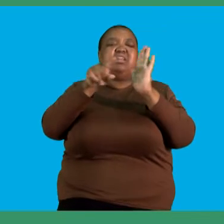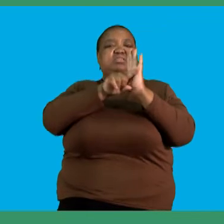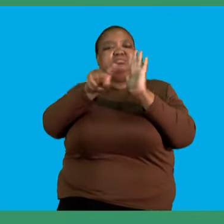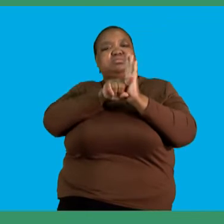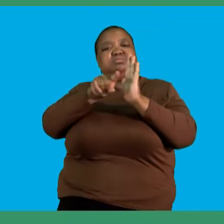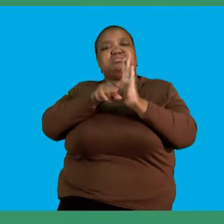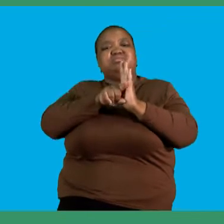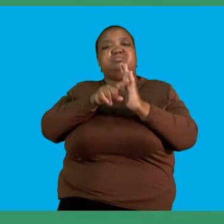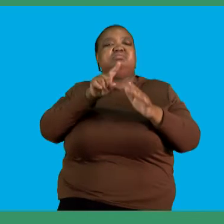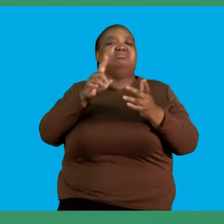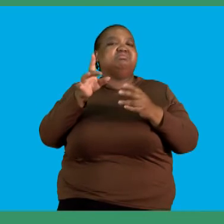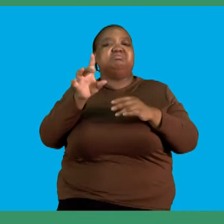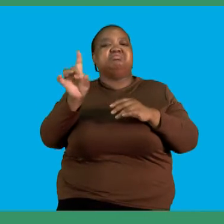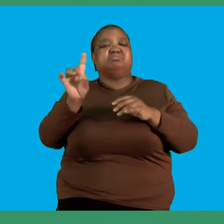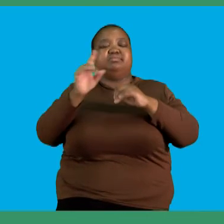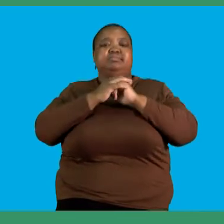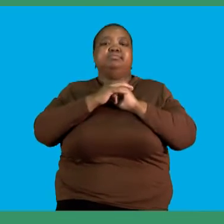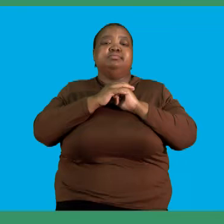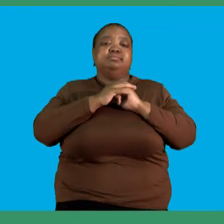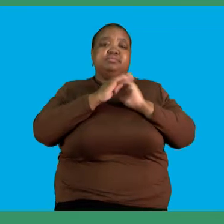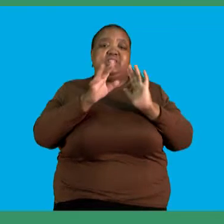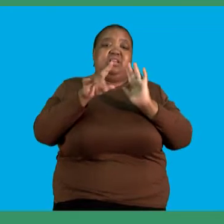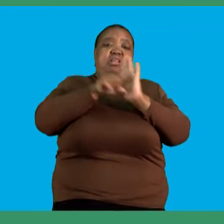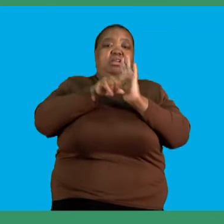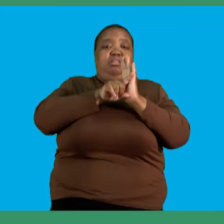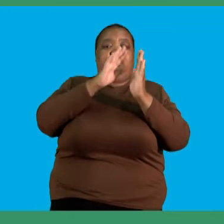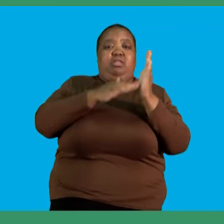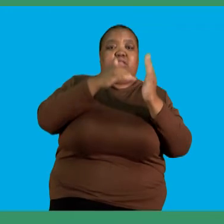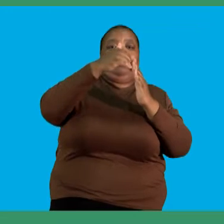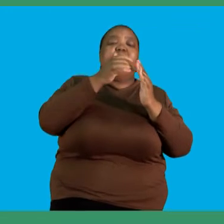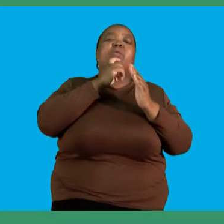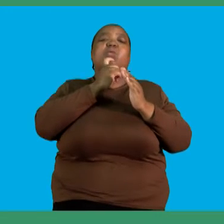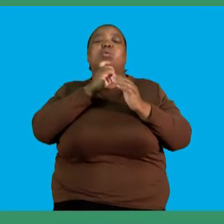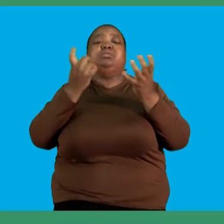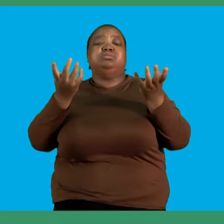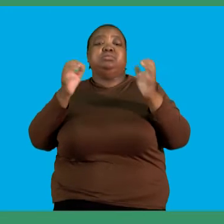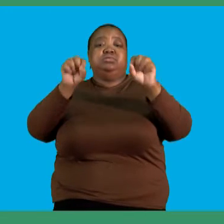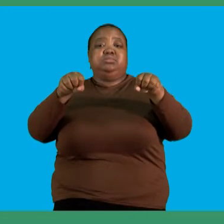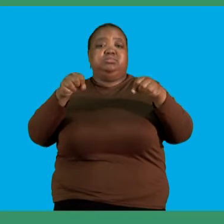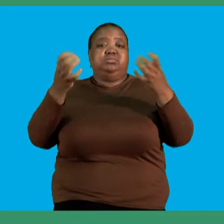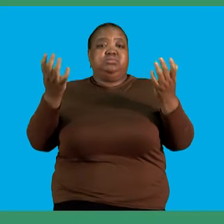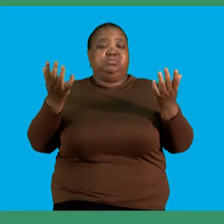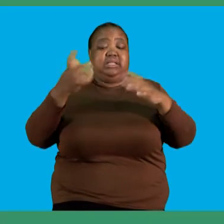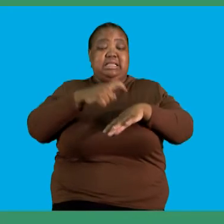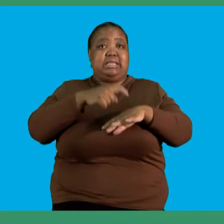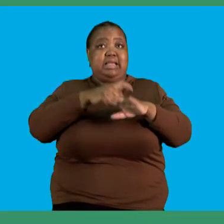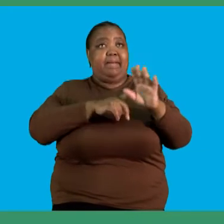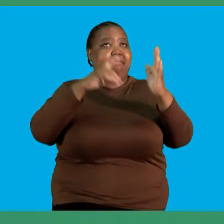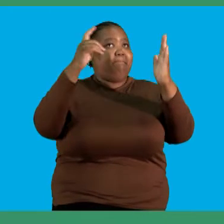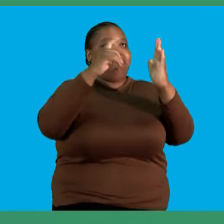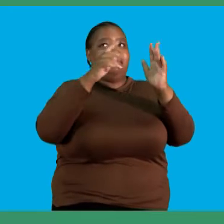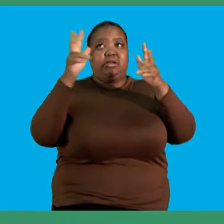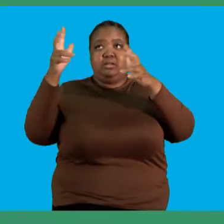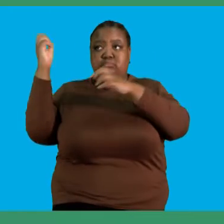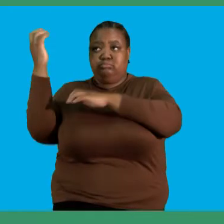or disadvantages of using a flip chart. What are the disadvantages? There may not